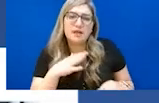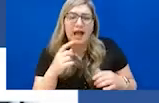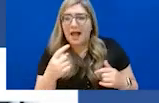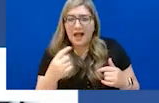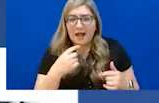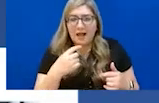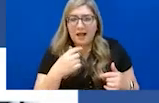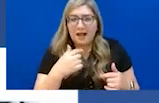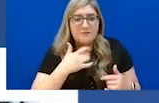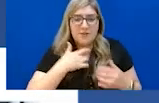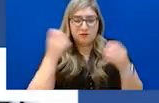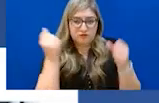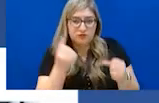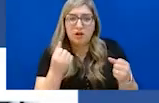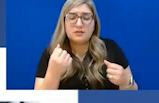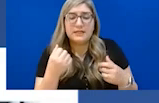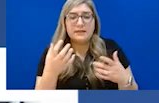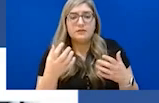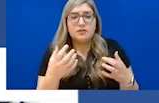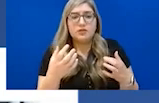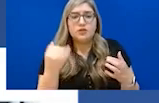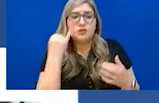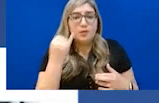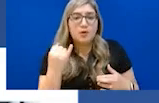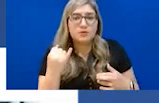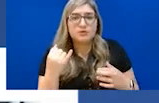You have to have an assistant.